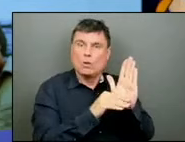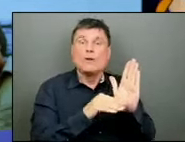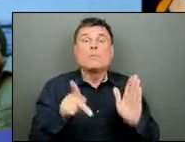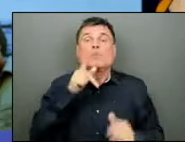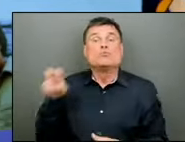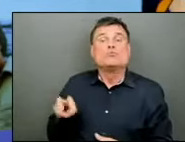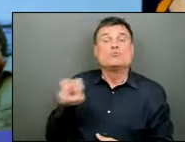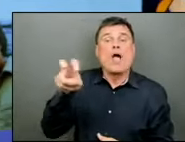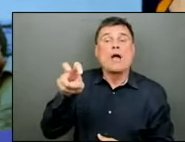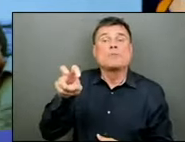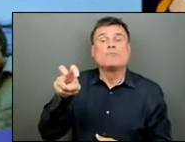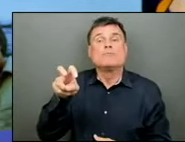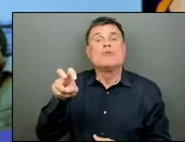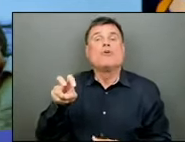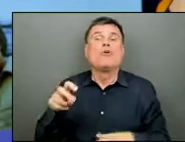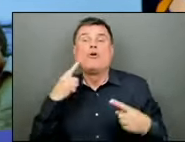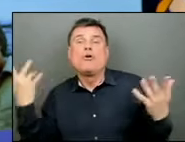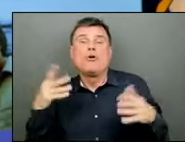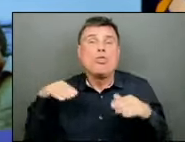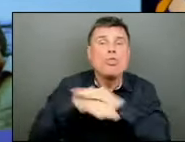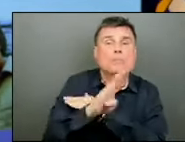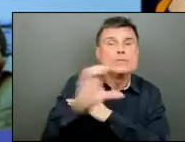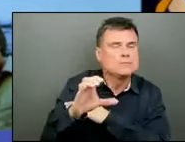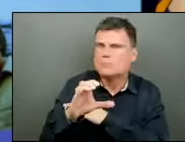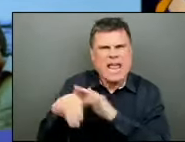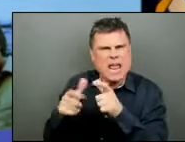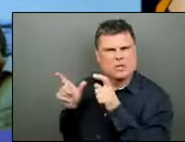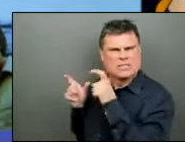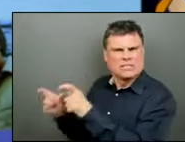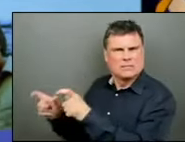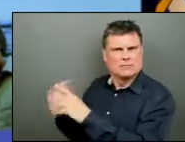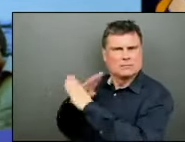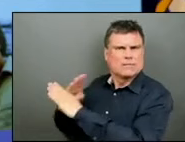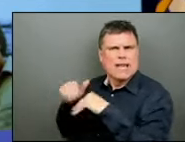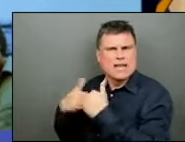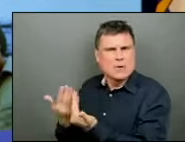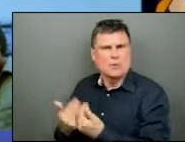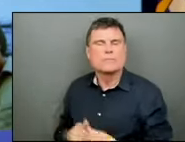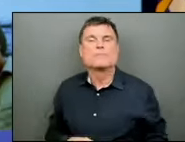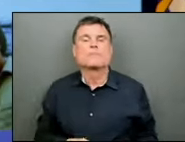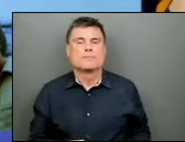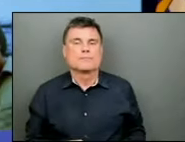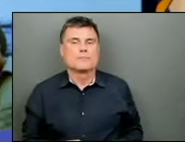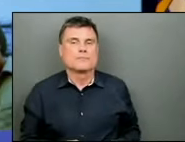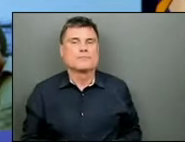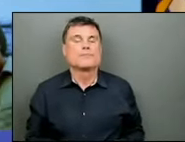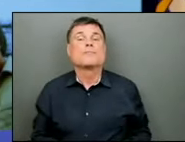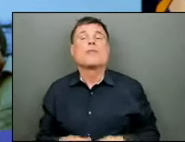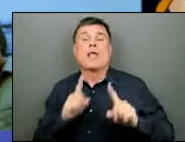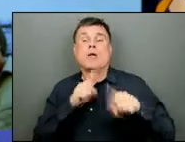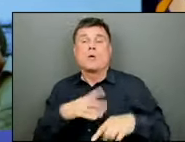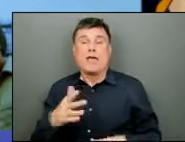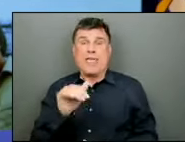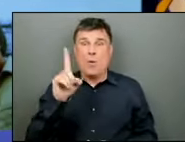are not coming into BC? Well, it's not certain that the 106 individuals who tried to circumvent the